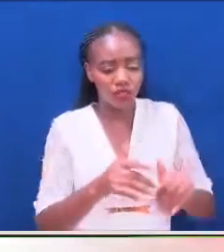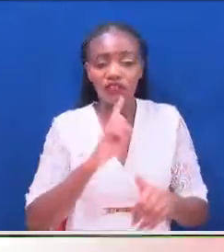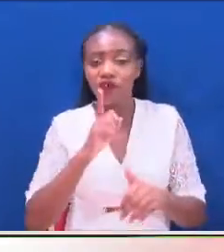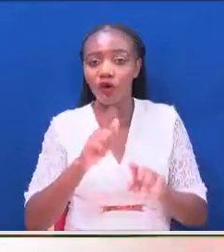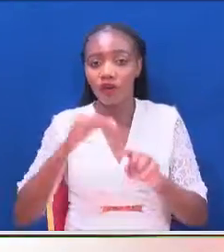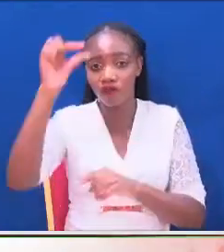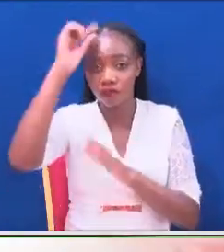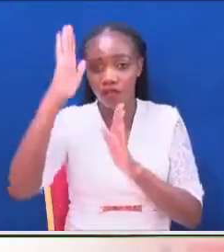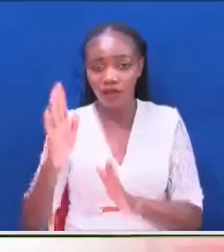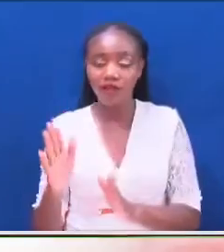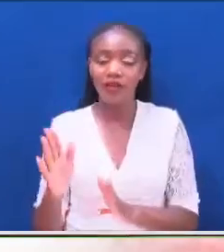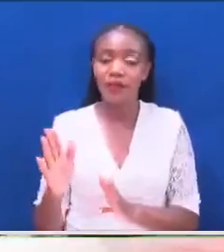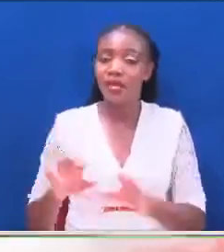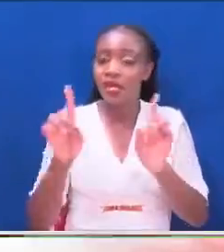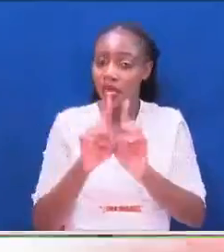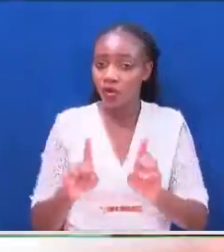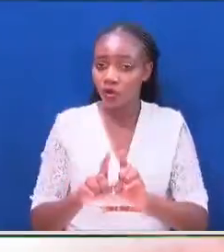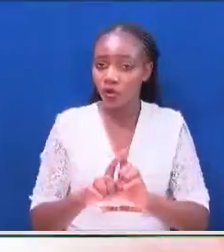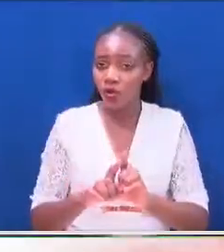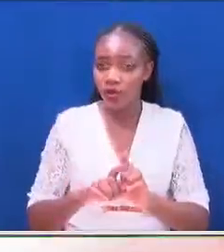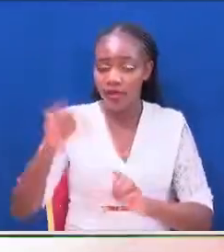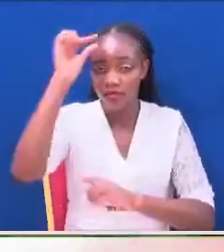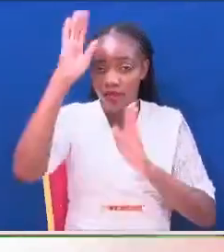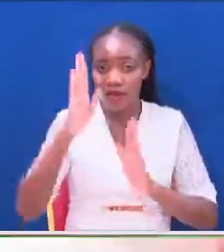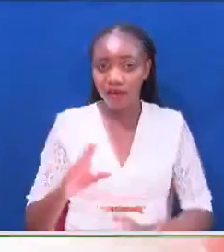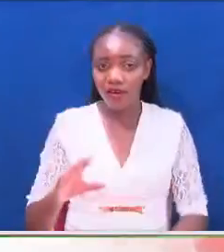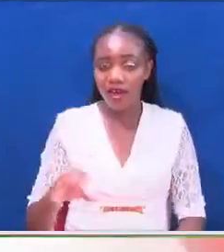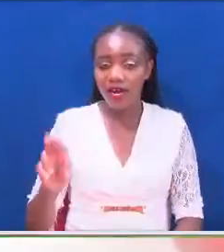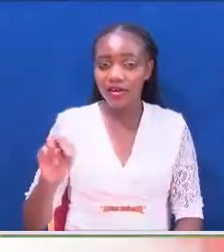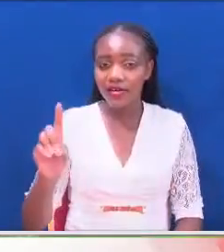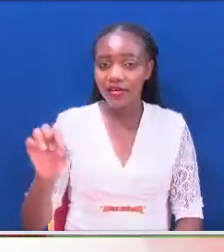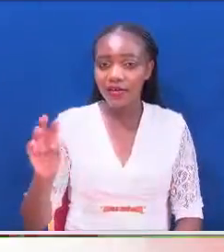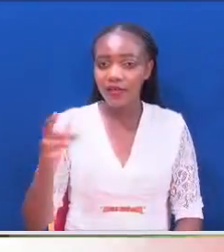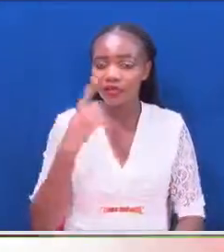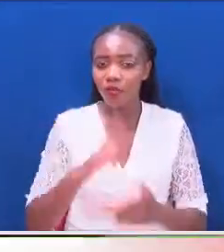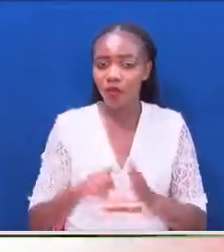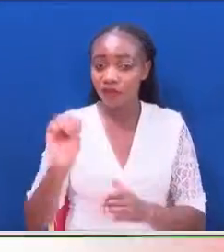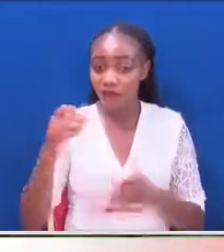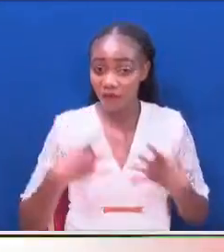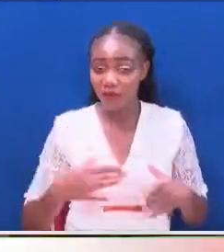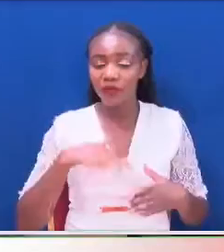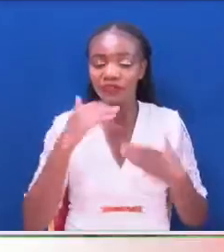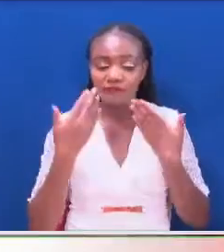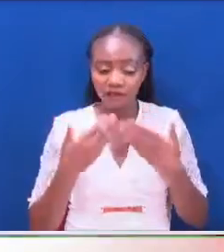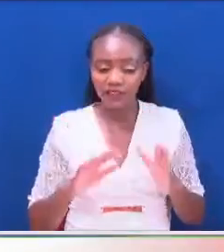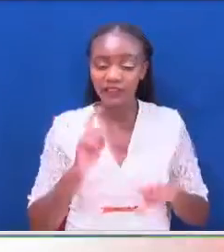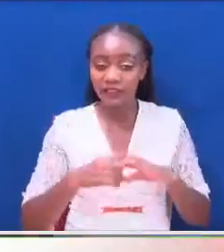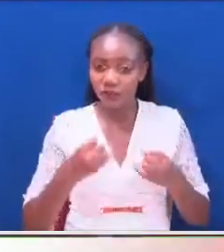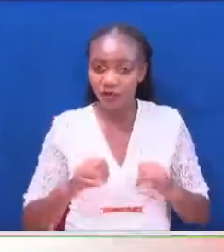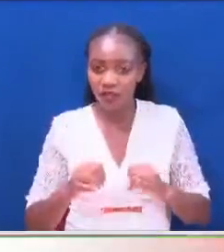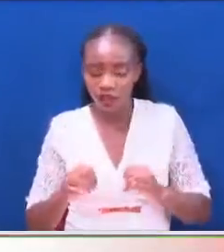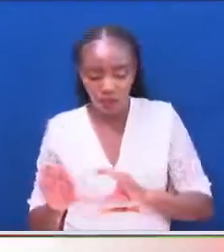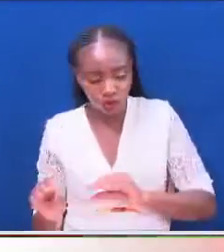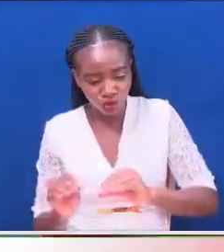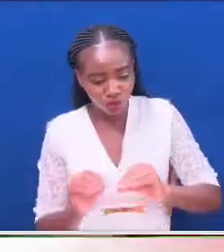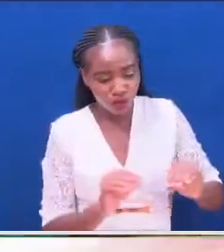governor of North Kivu. According to military governor Constant Ndima, 5 people died in an accident while trying to flee. Fountains